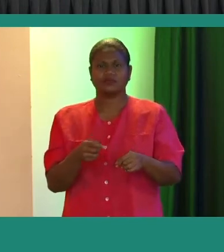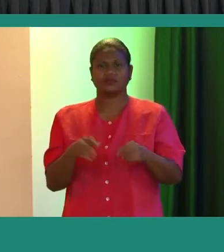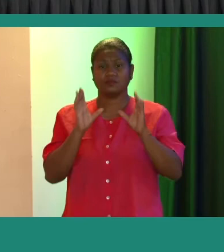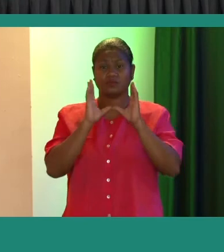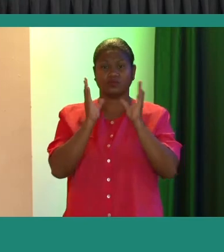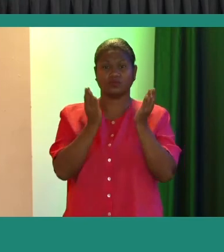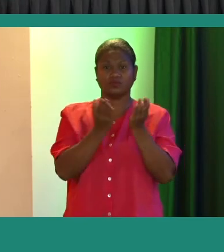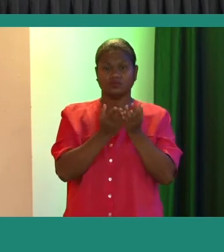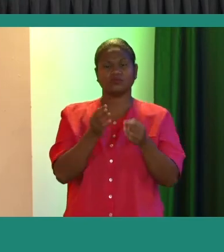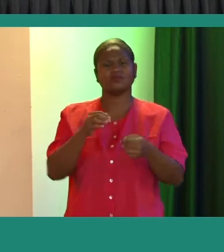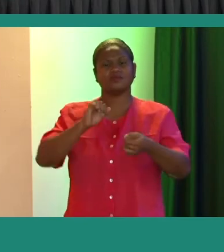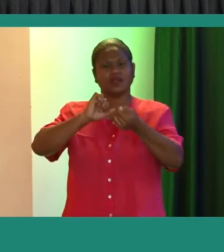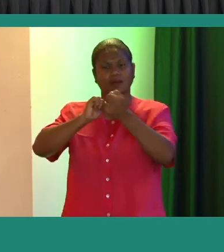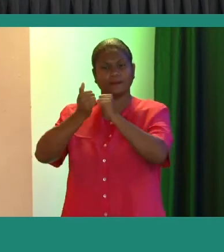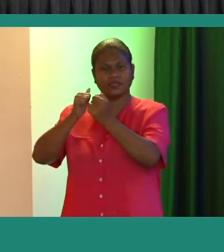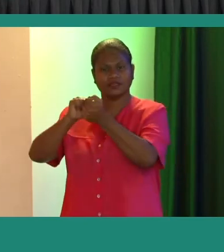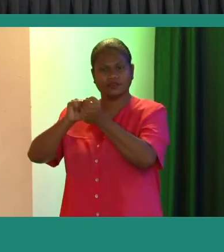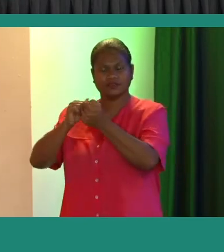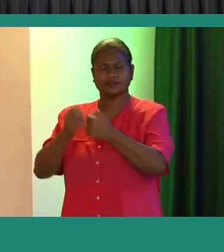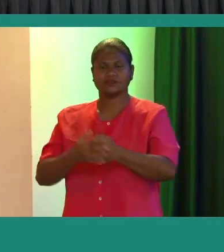influence to